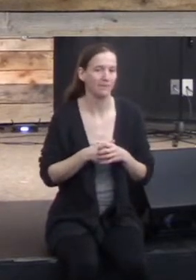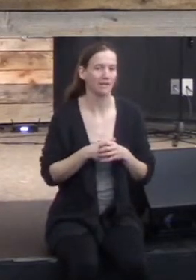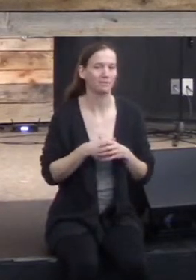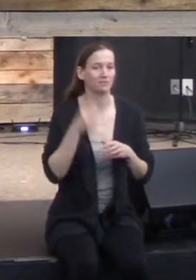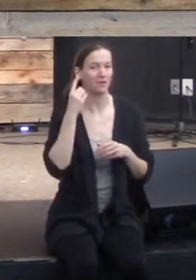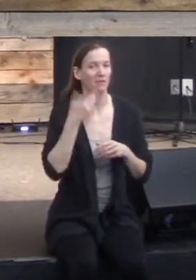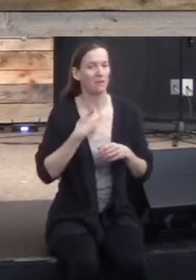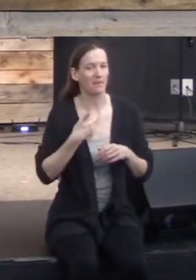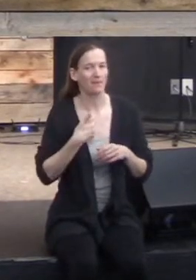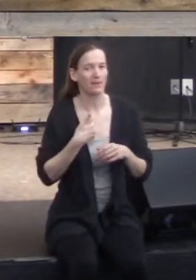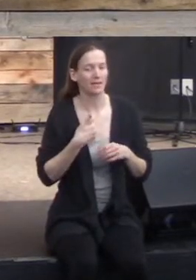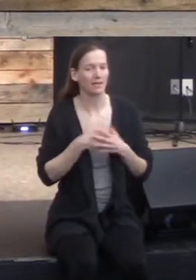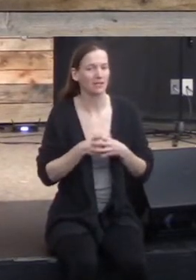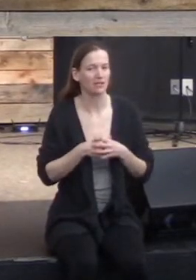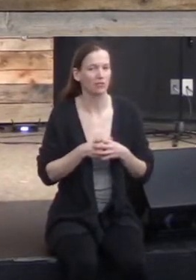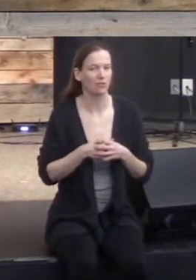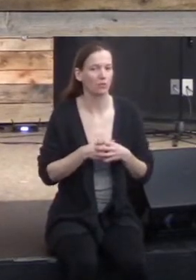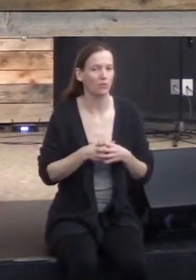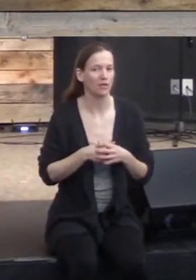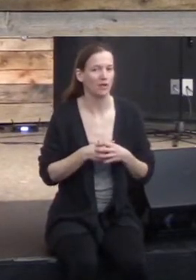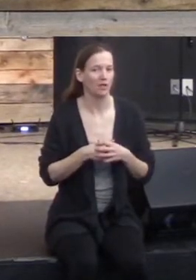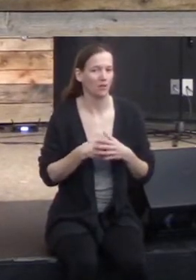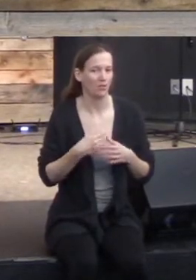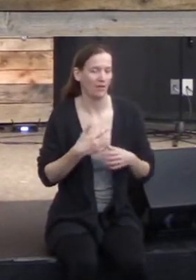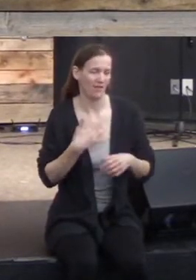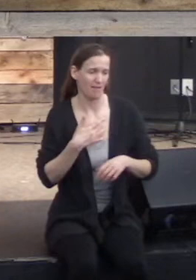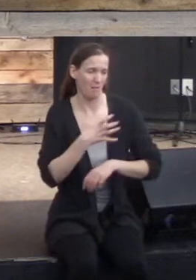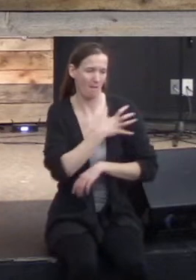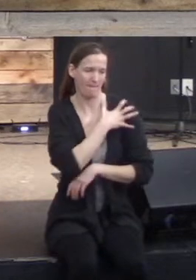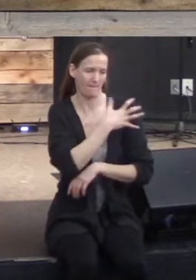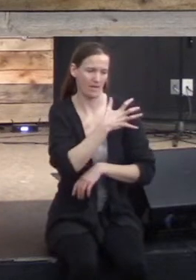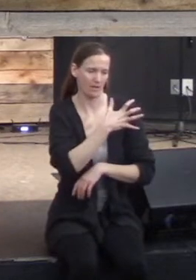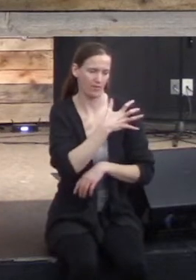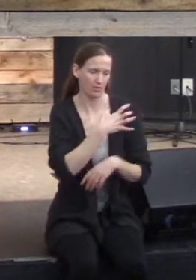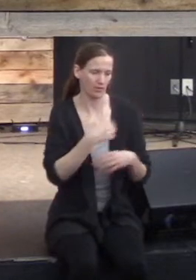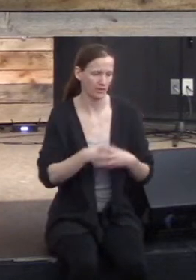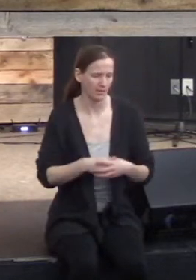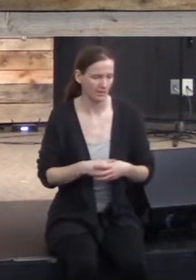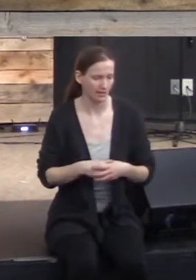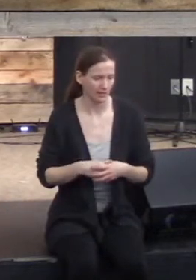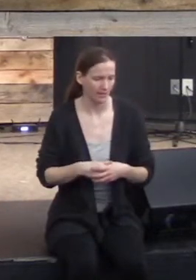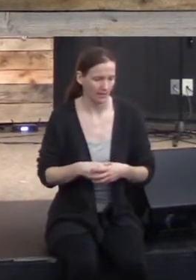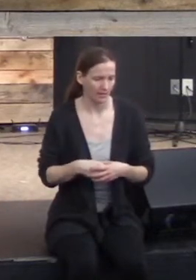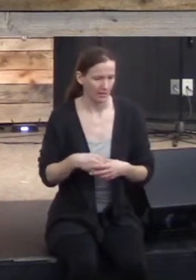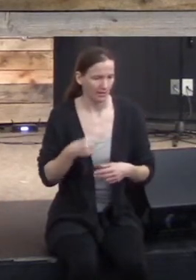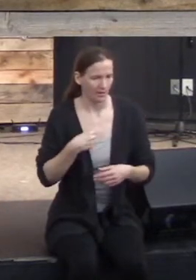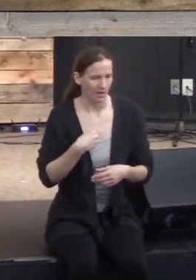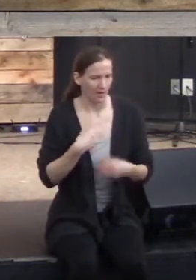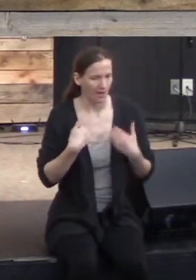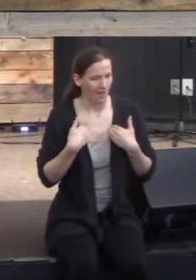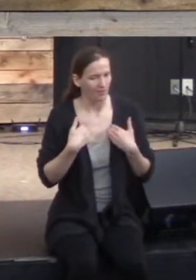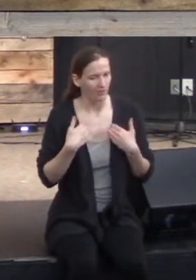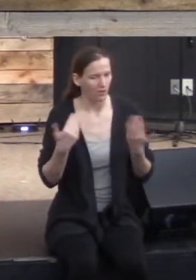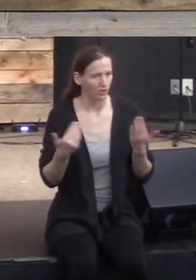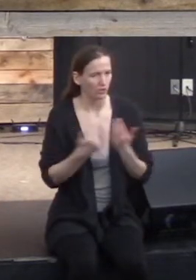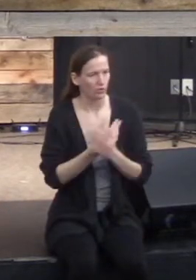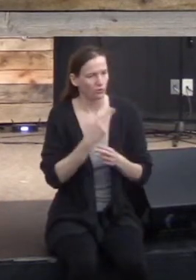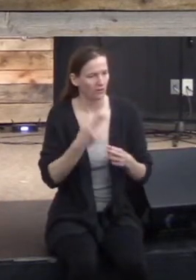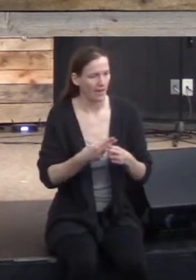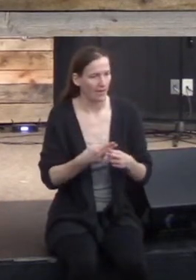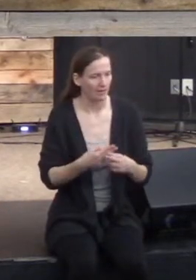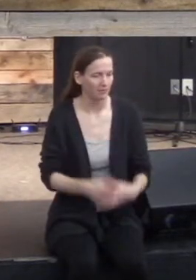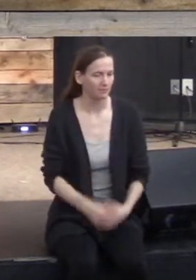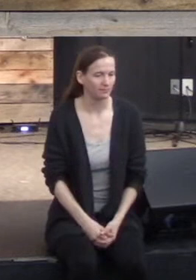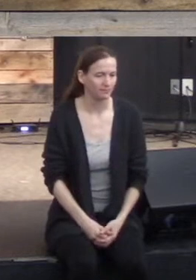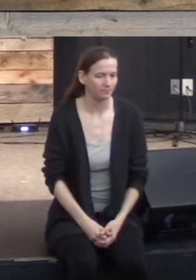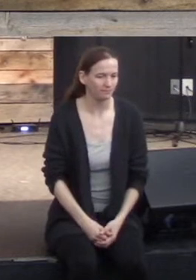it's so powerful. What really was powerful for me is, you know, that I have a new name. Yes. You know,